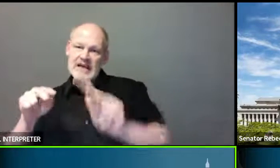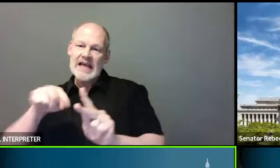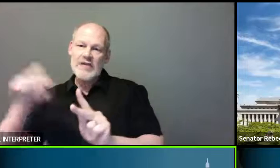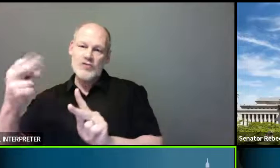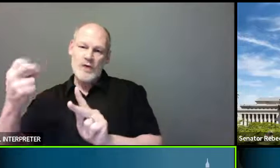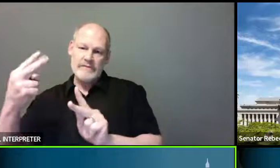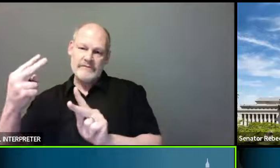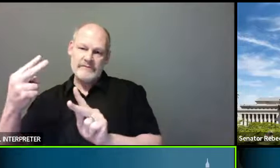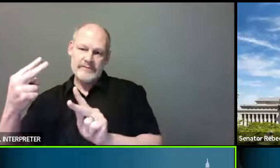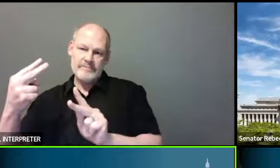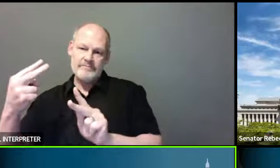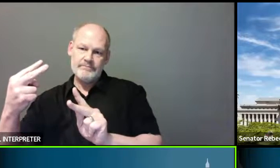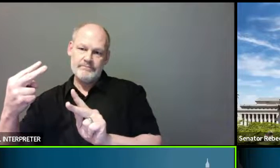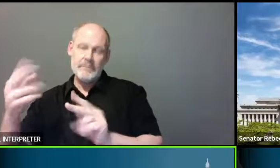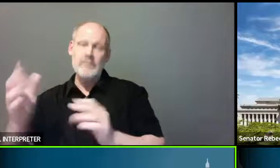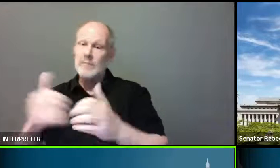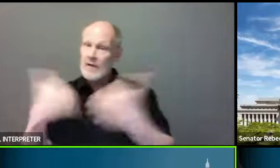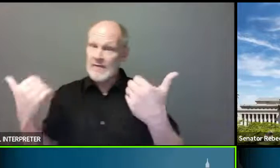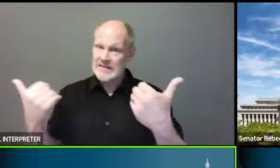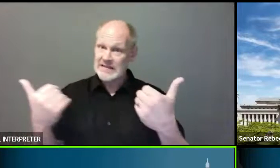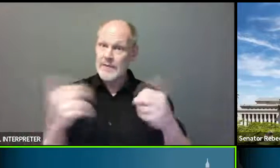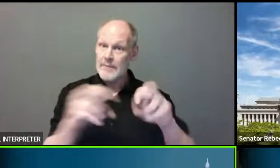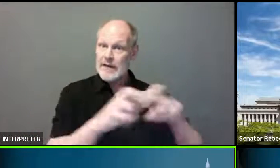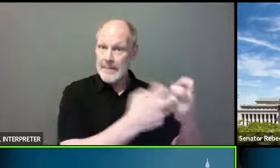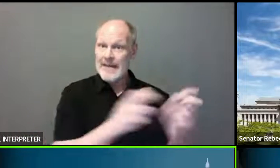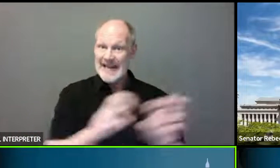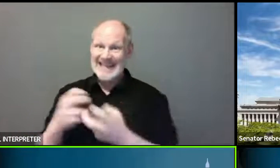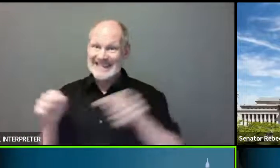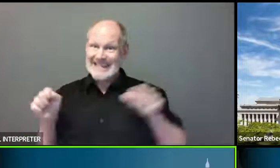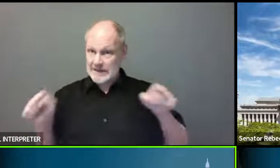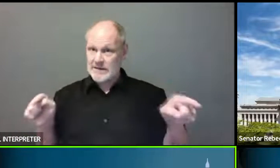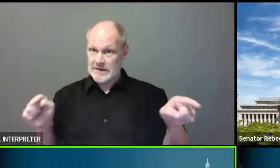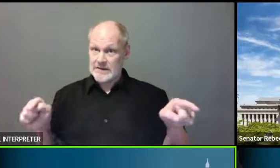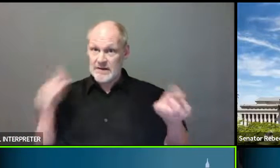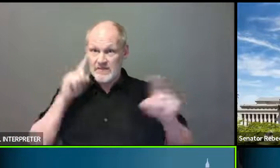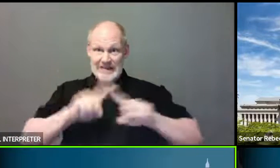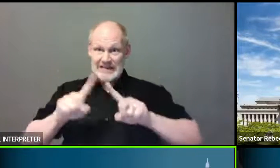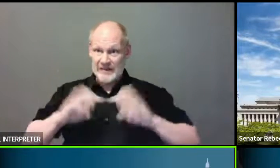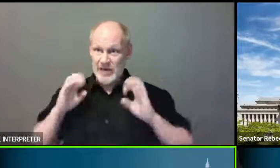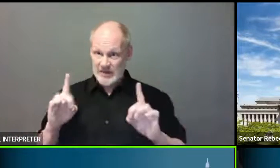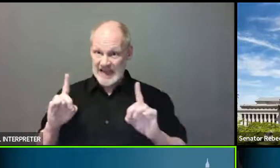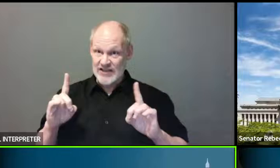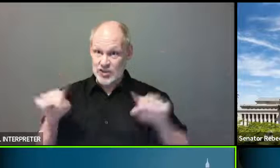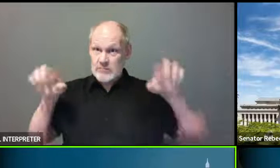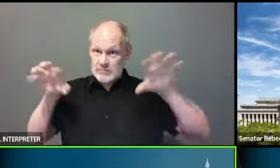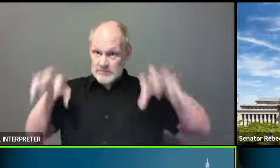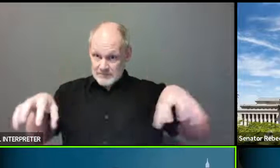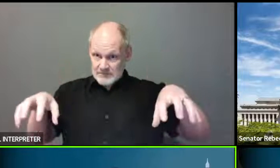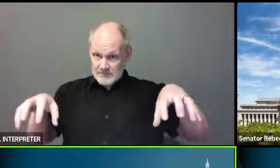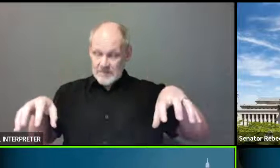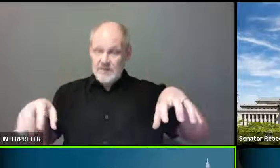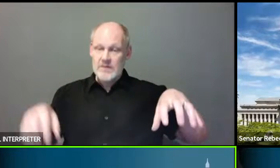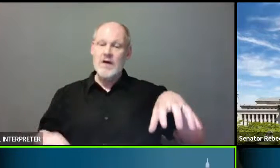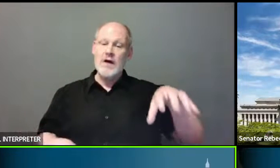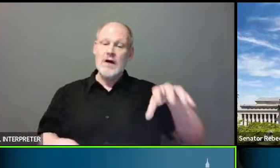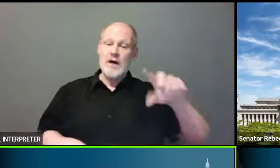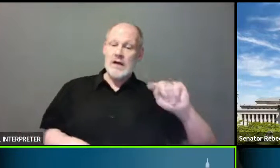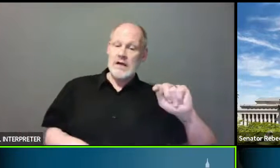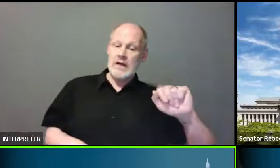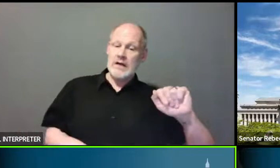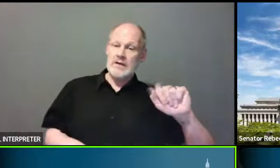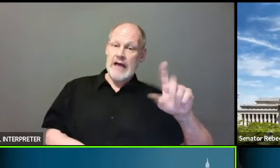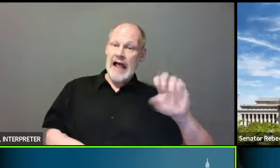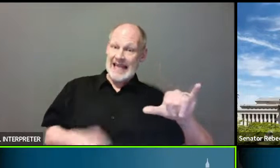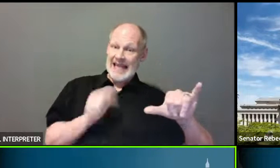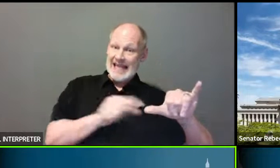fact, my House seatmate, Representative Harris-Talley, I'm sure we'll be talking about her committees as well.